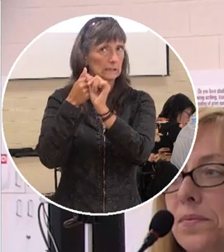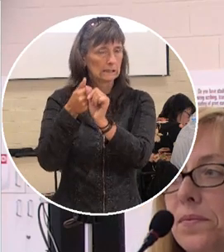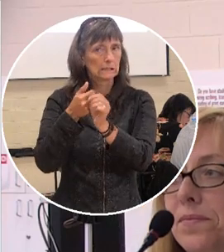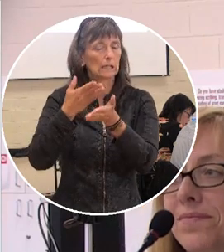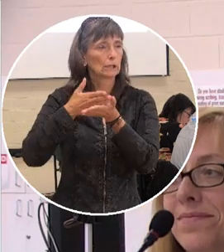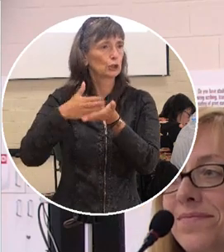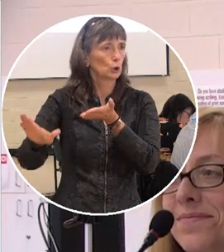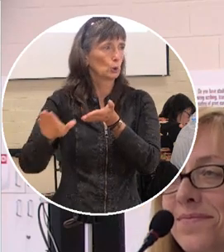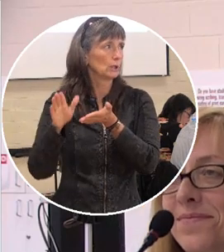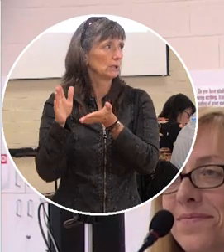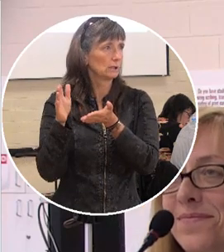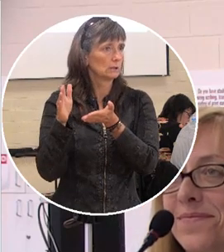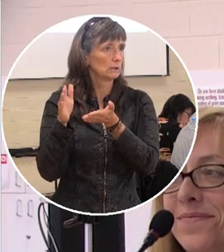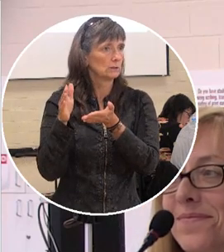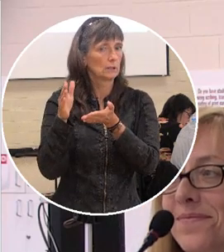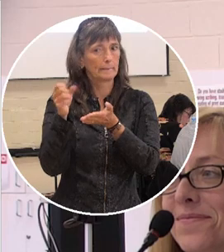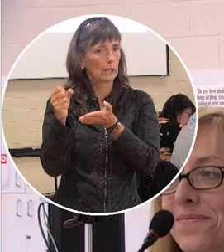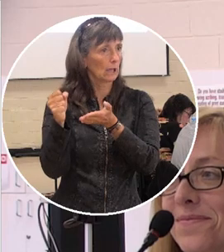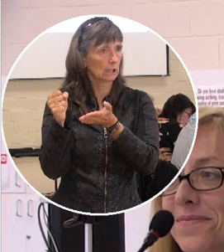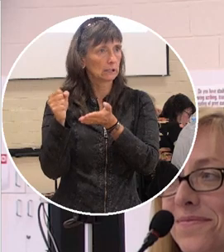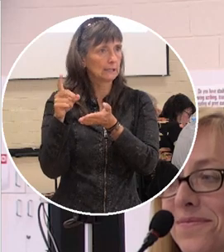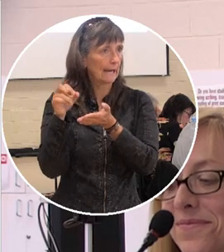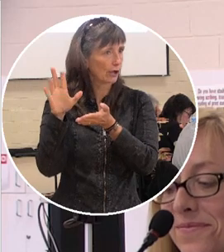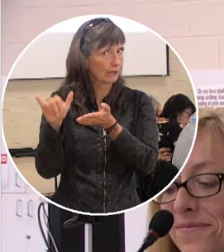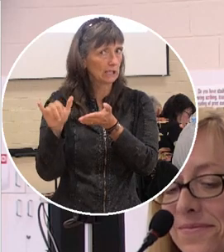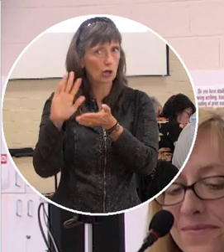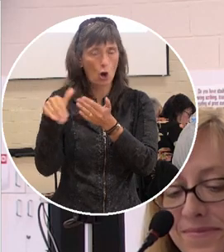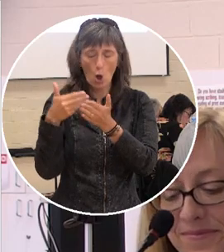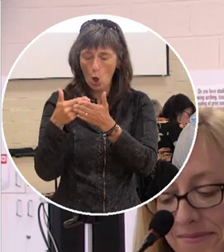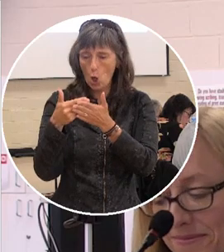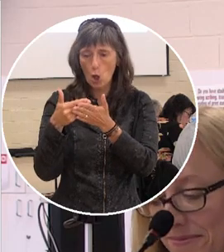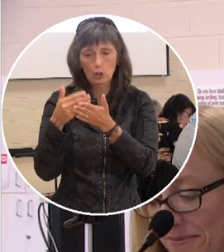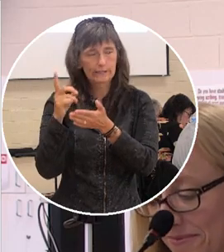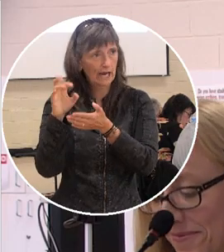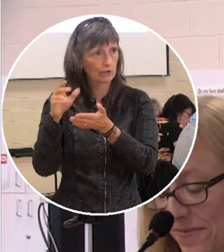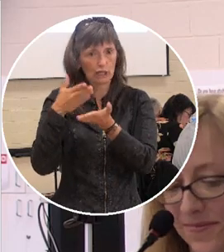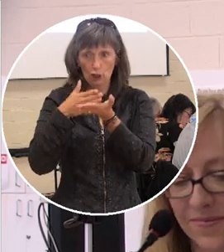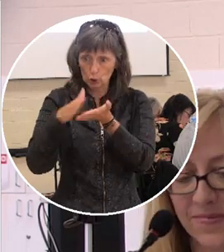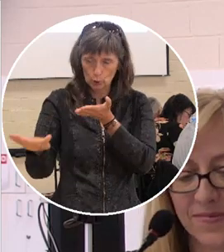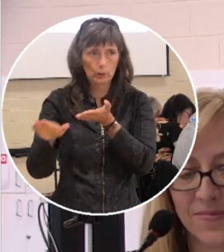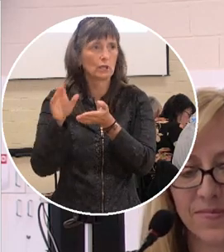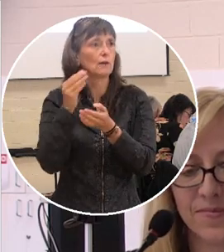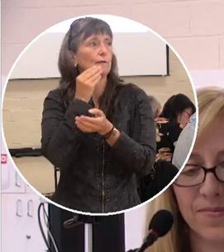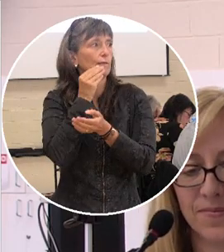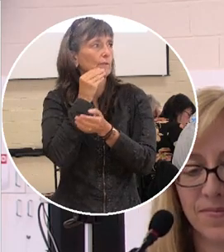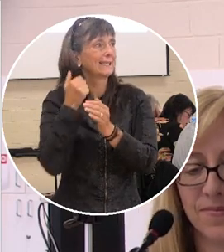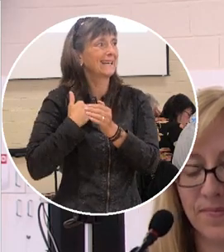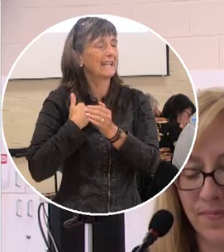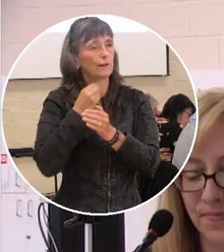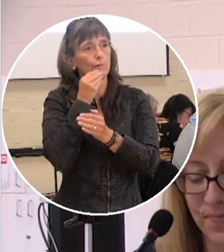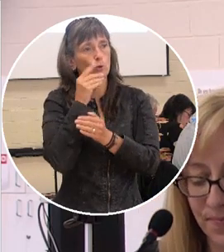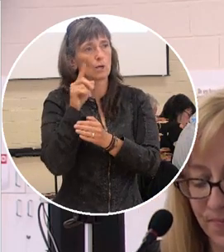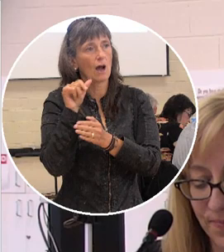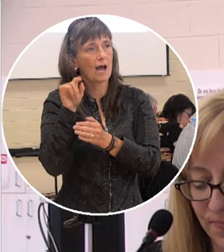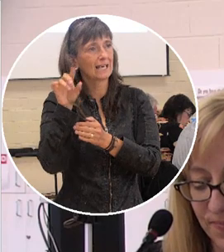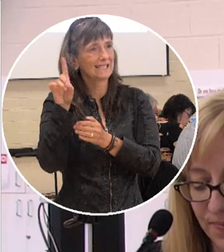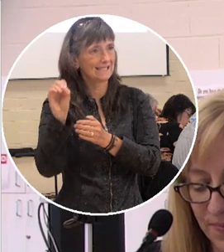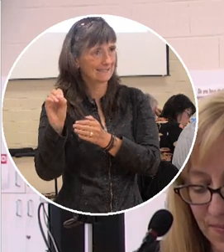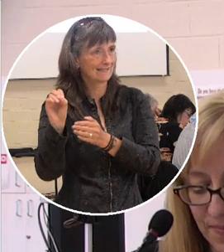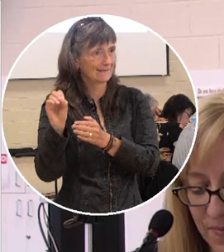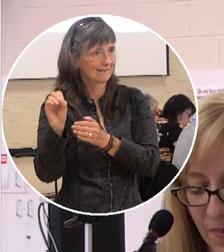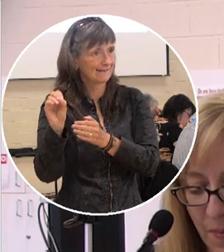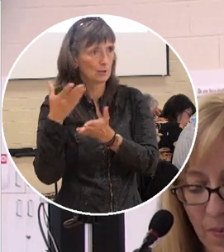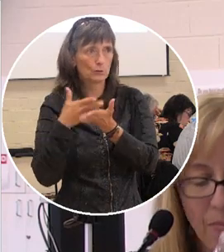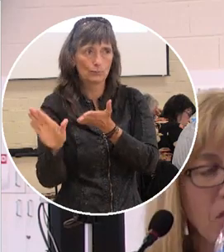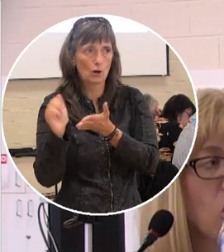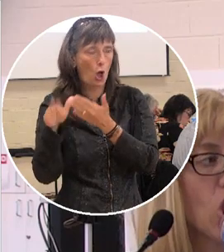excluded dairy and milk and all dairy from their food guide. And,